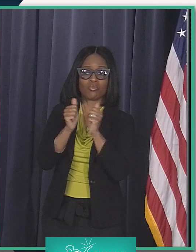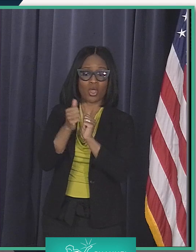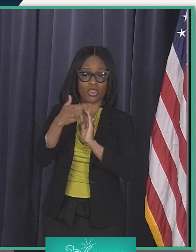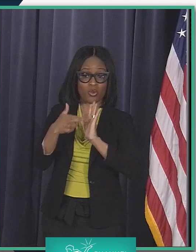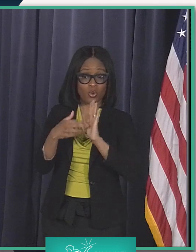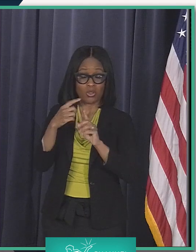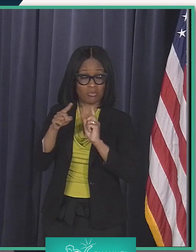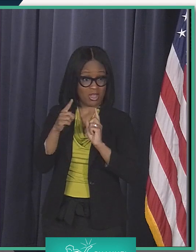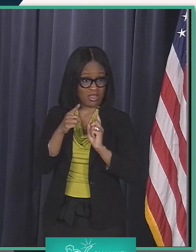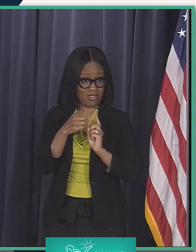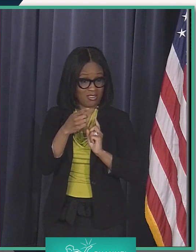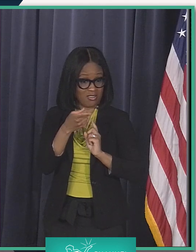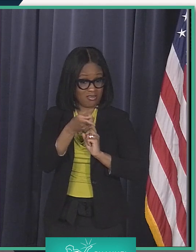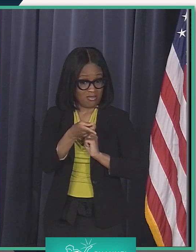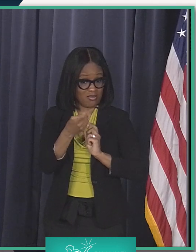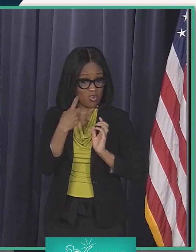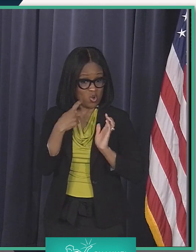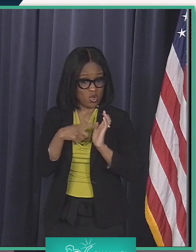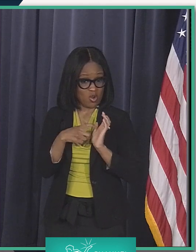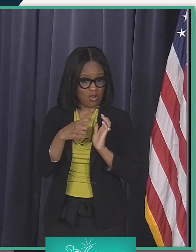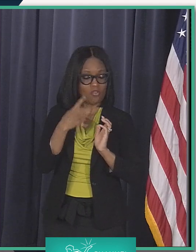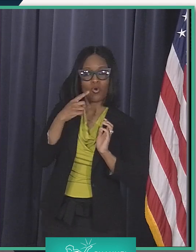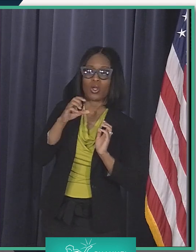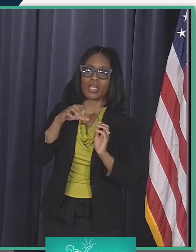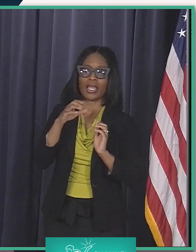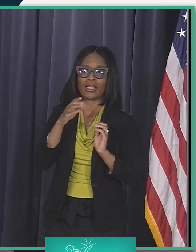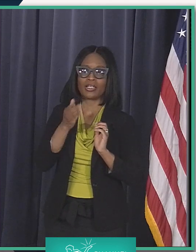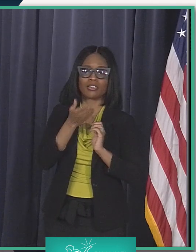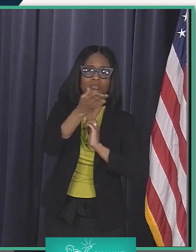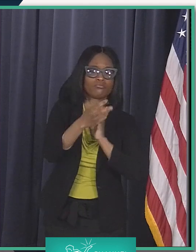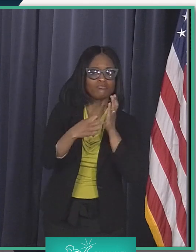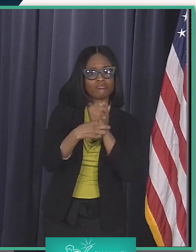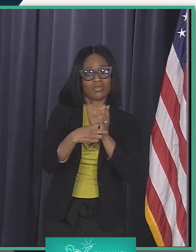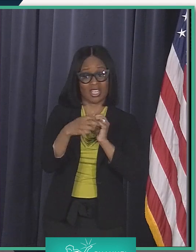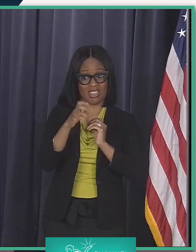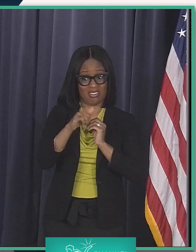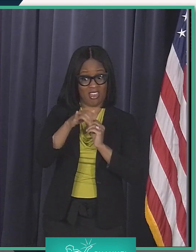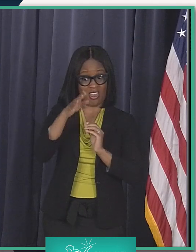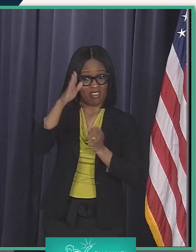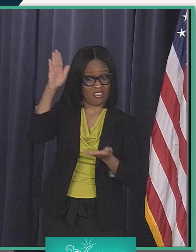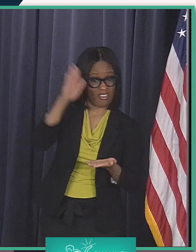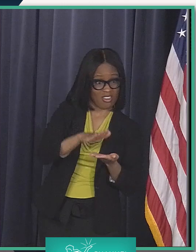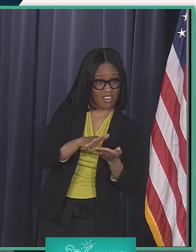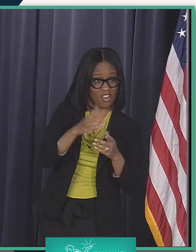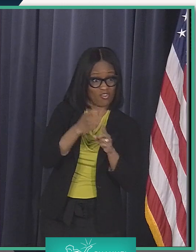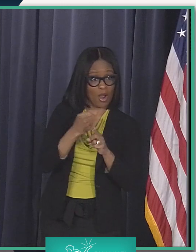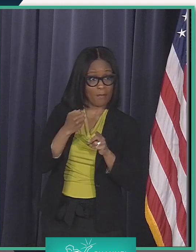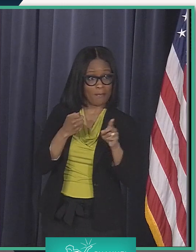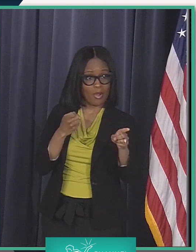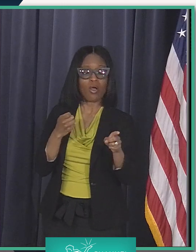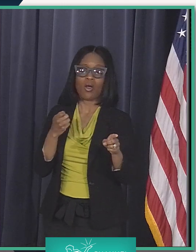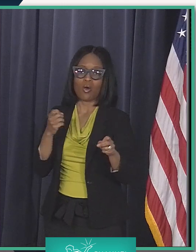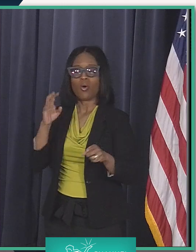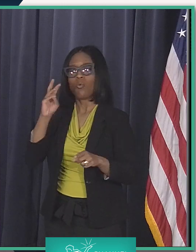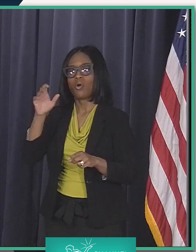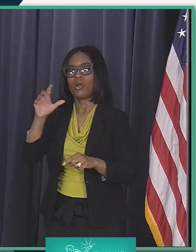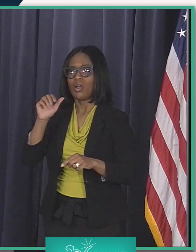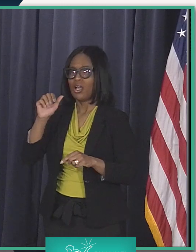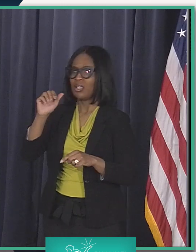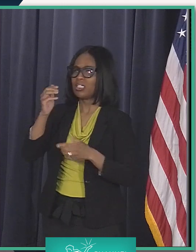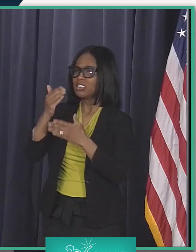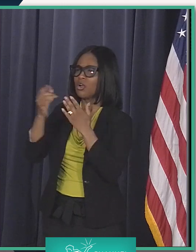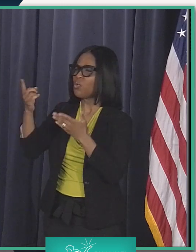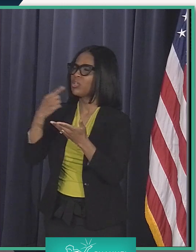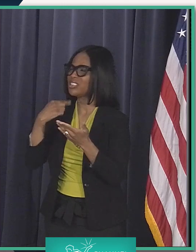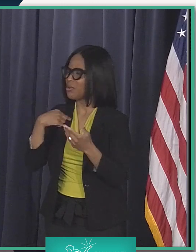been, in terms of citations issued, is that down from where we were, you know, a They couple were, in weeks ago? fact, AC White told me, what